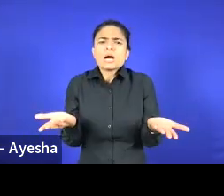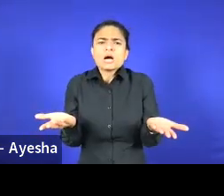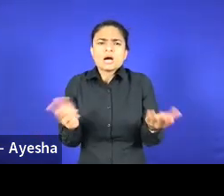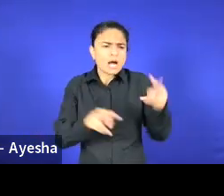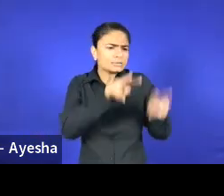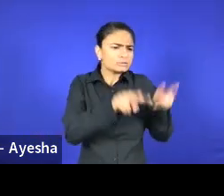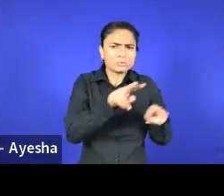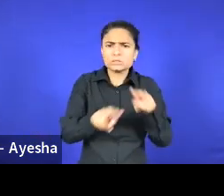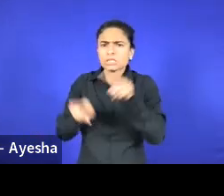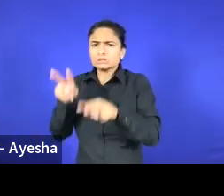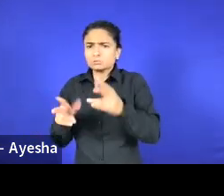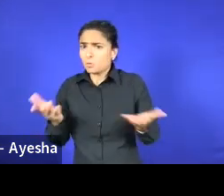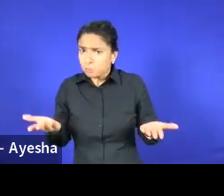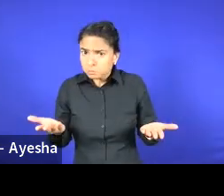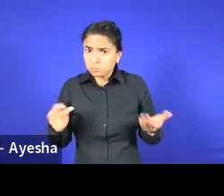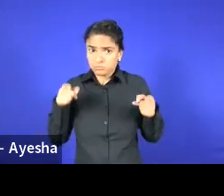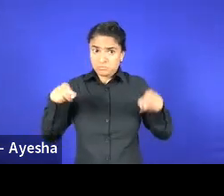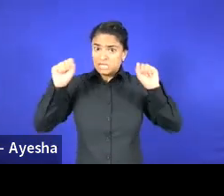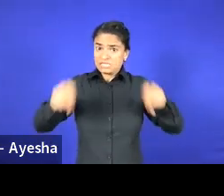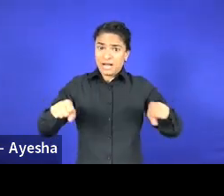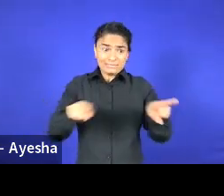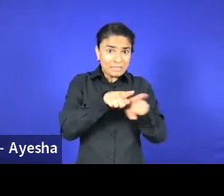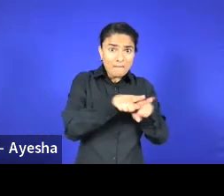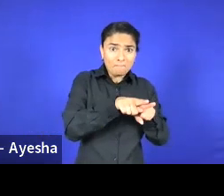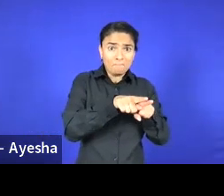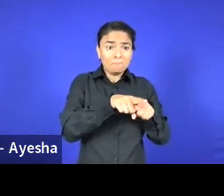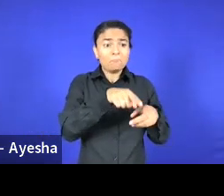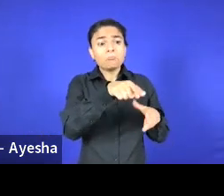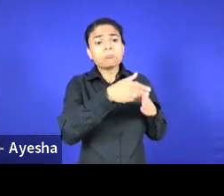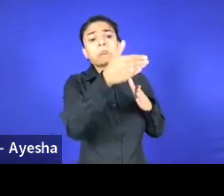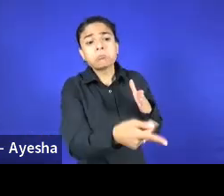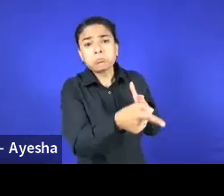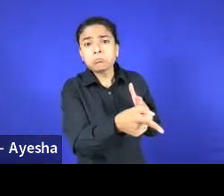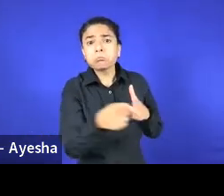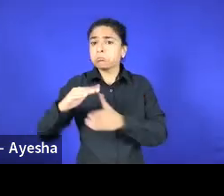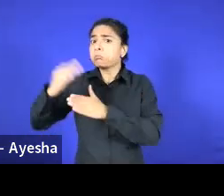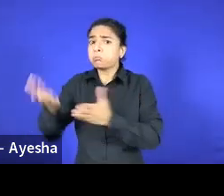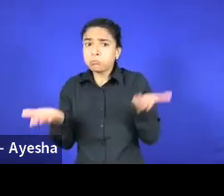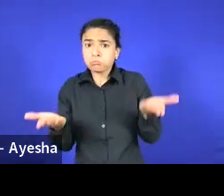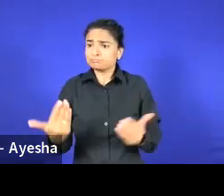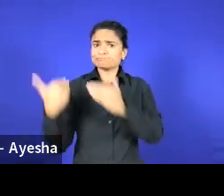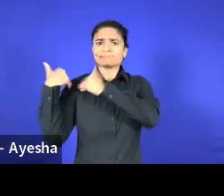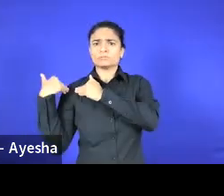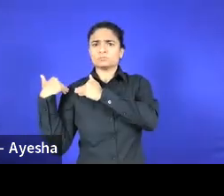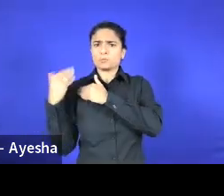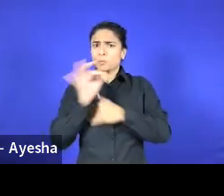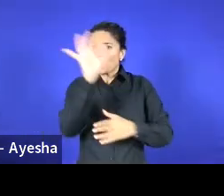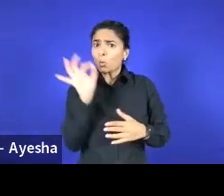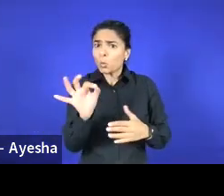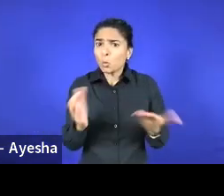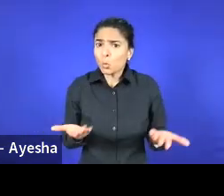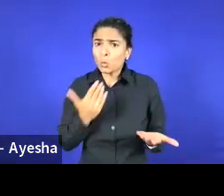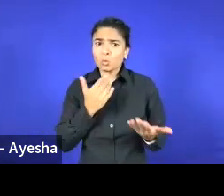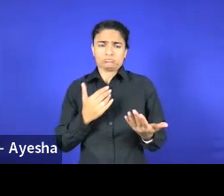that when countries try to solve one aspect, it creates tension with another aspect. And each